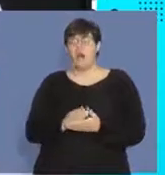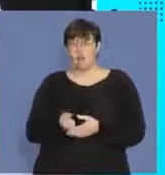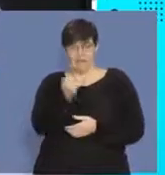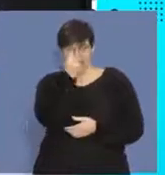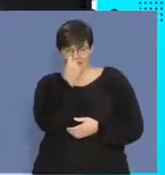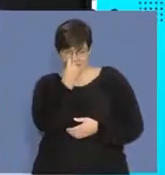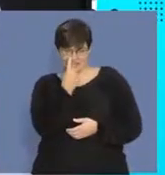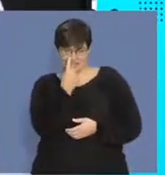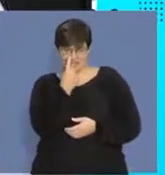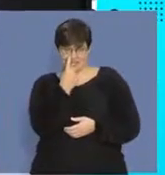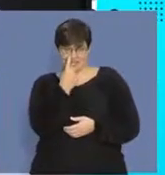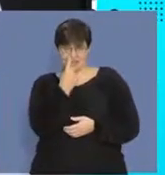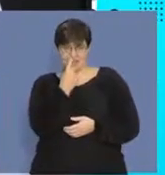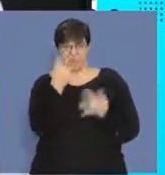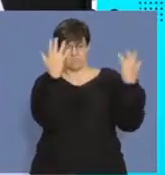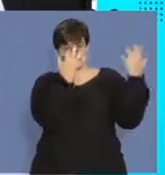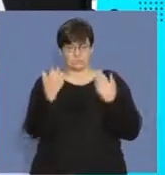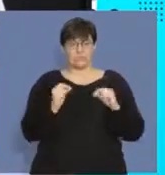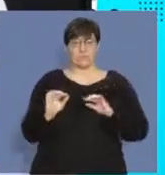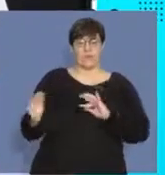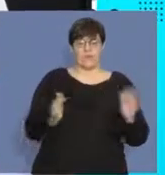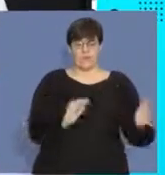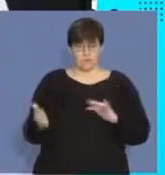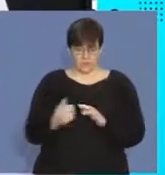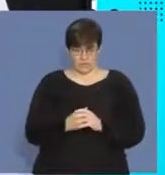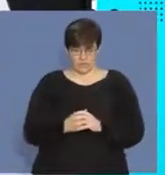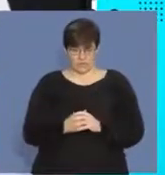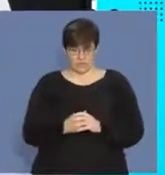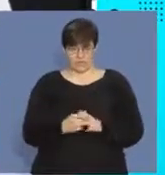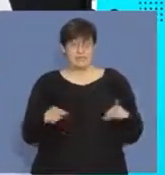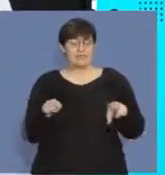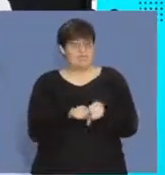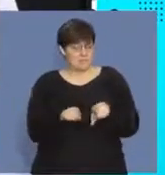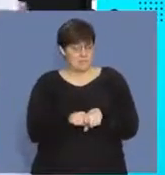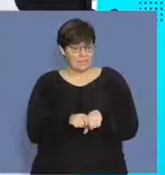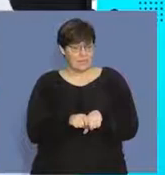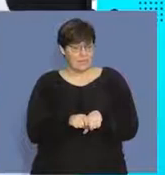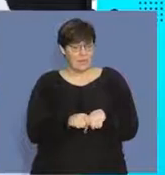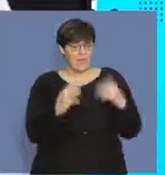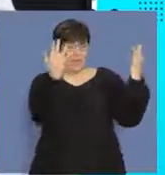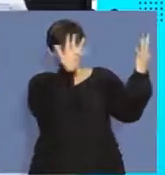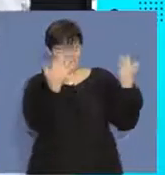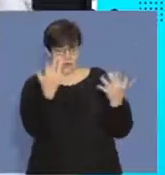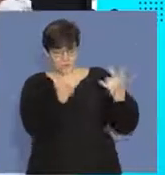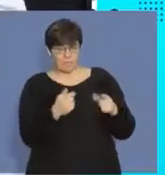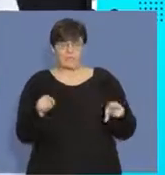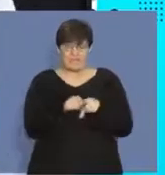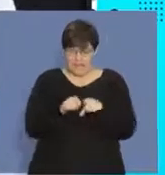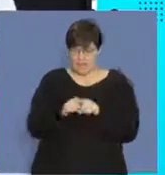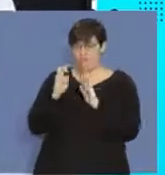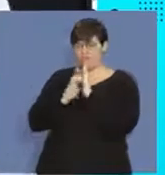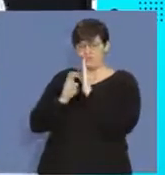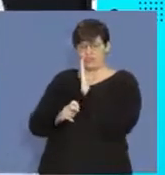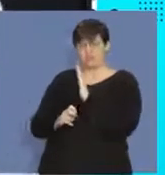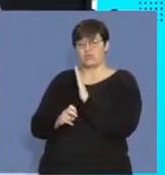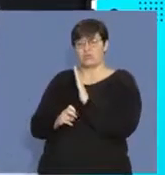make sure that you understand how to go about doing your calculations of VAT. Also remember, not only the